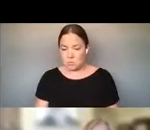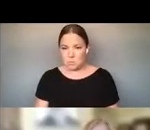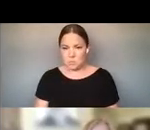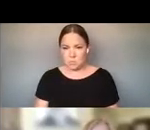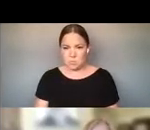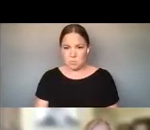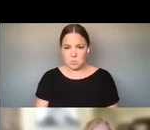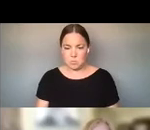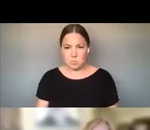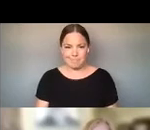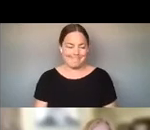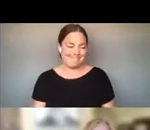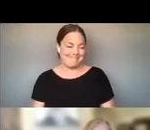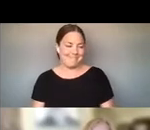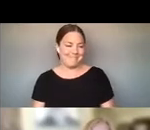Thank you.